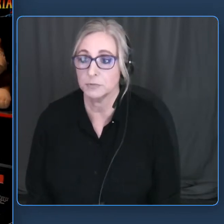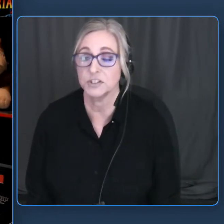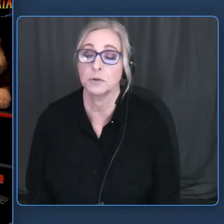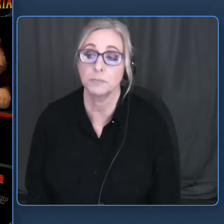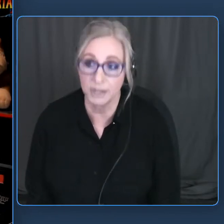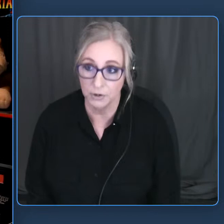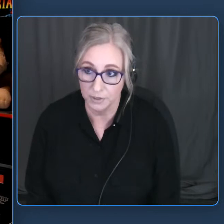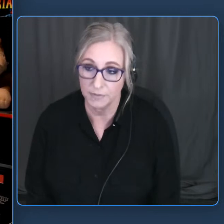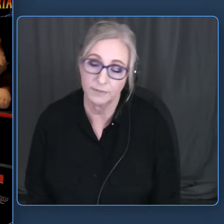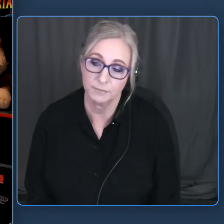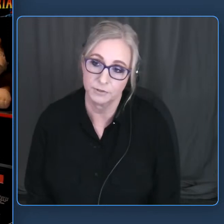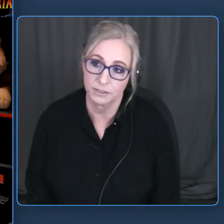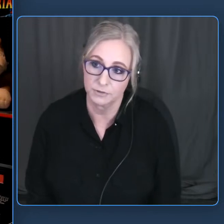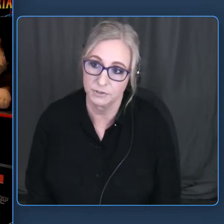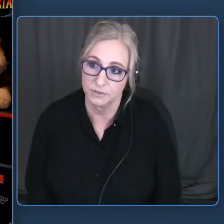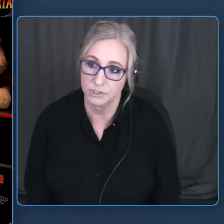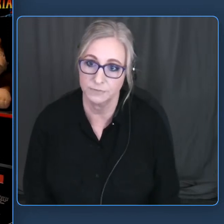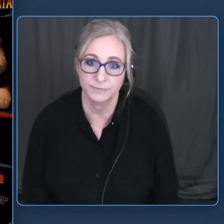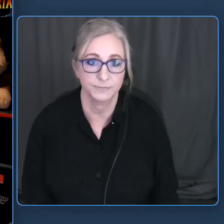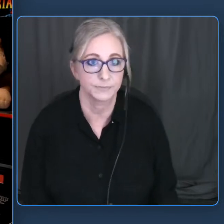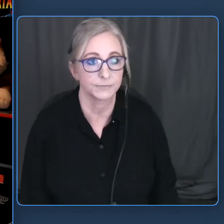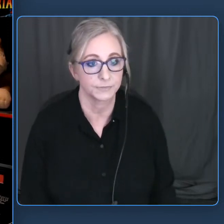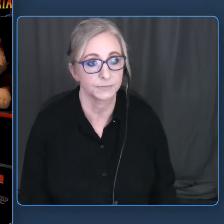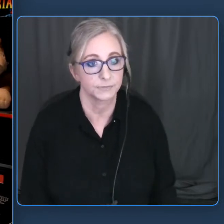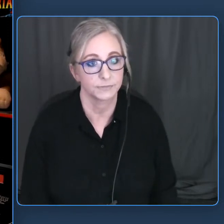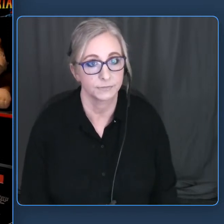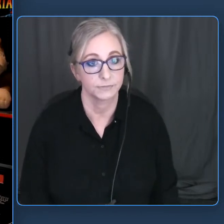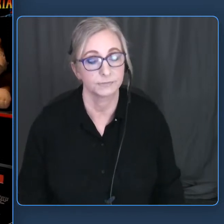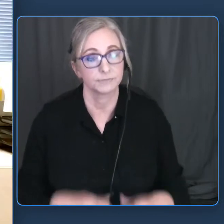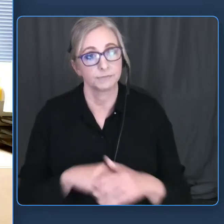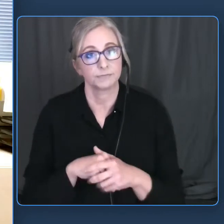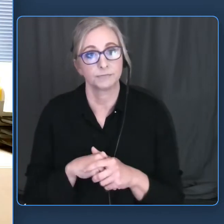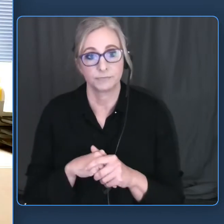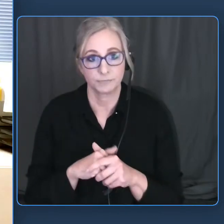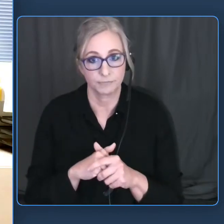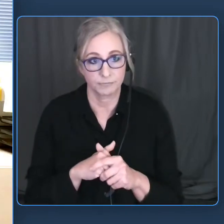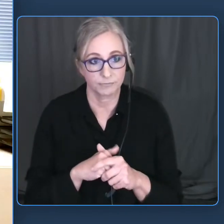definitely make the presenter bigger in that particular situation.